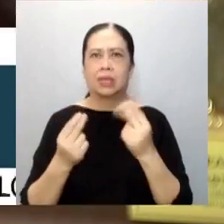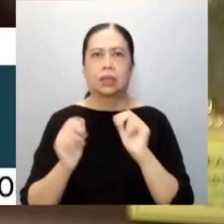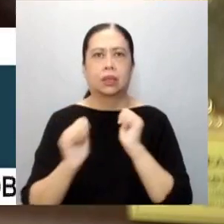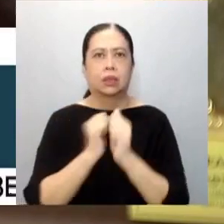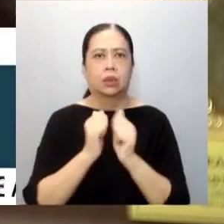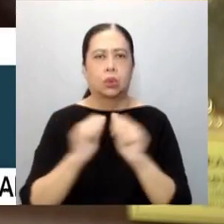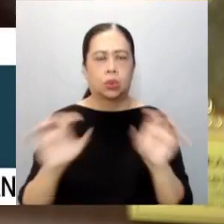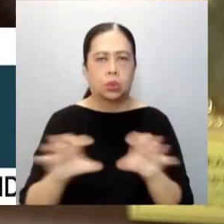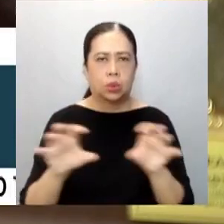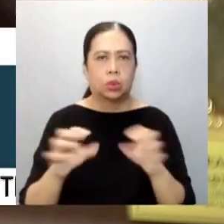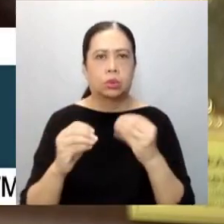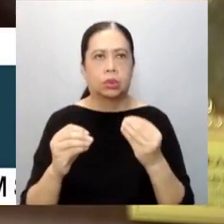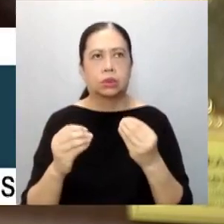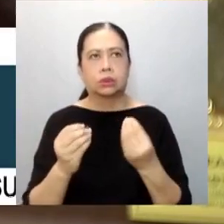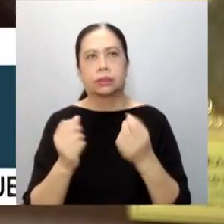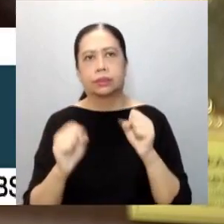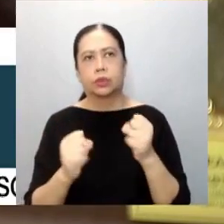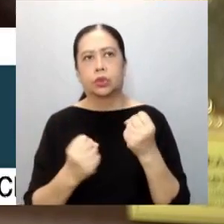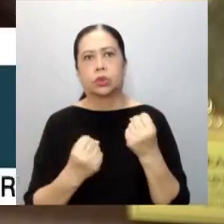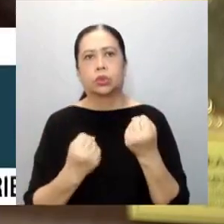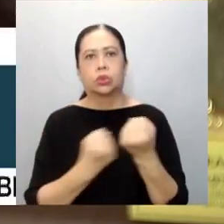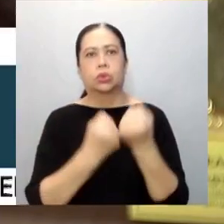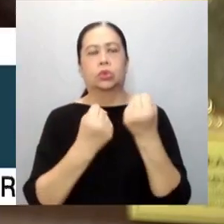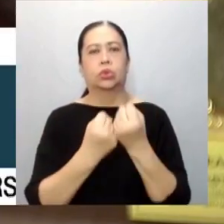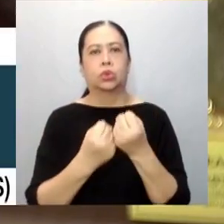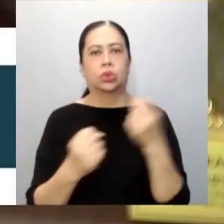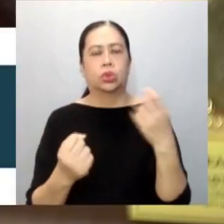yung congressional oversight